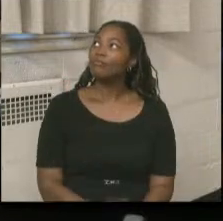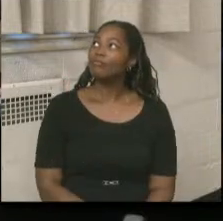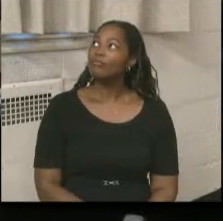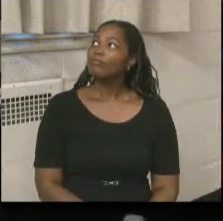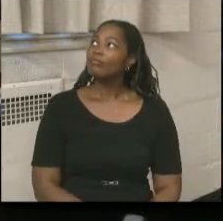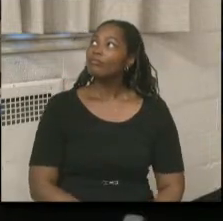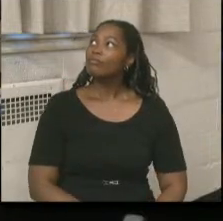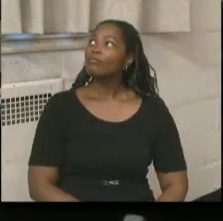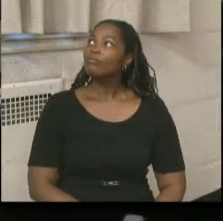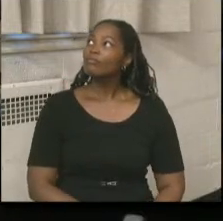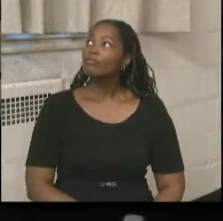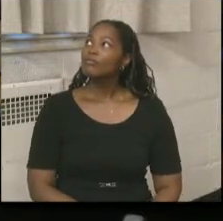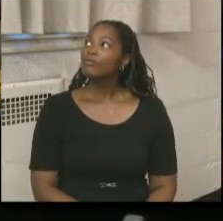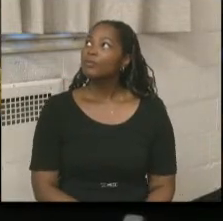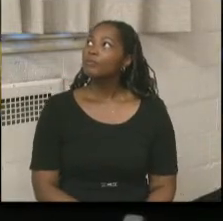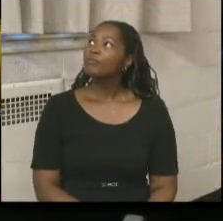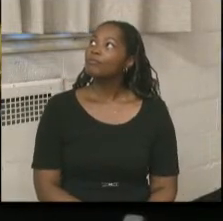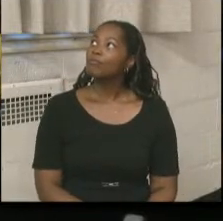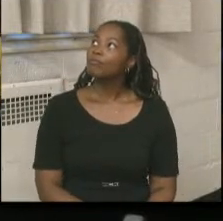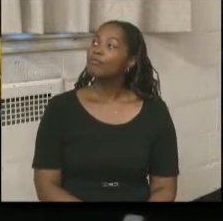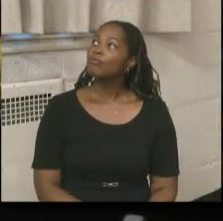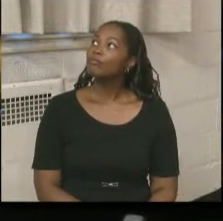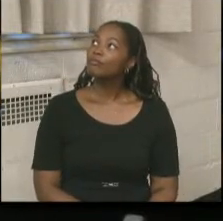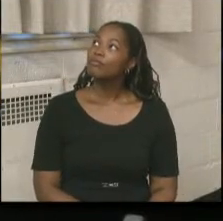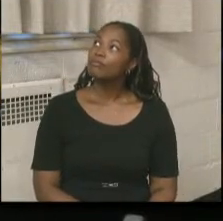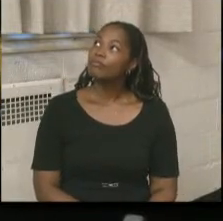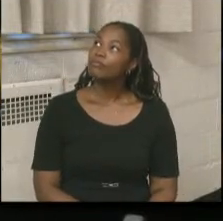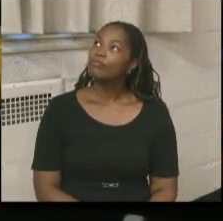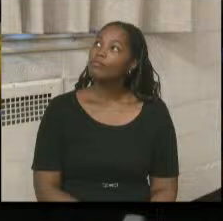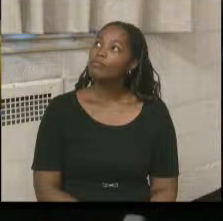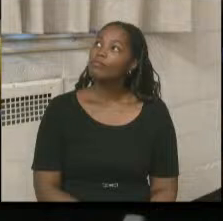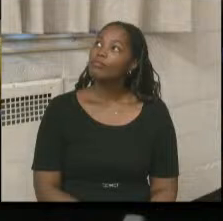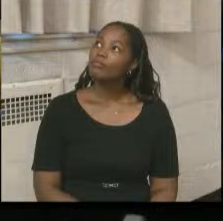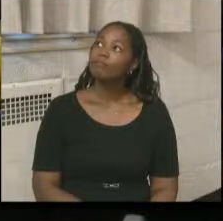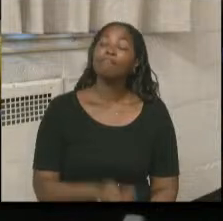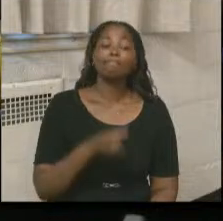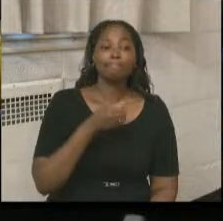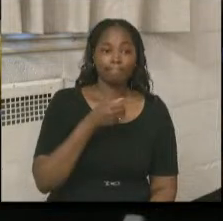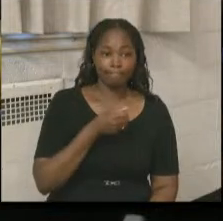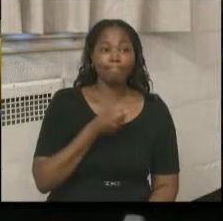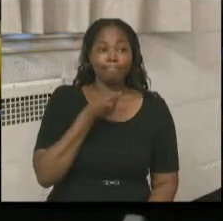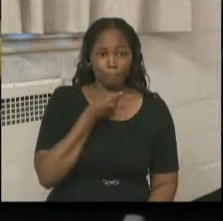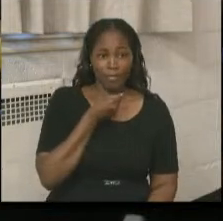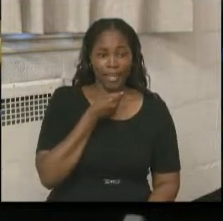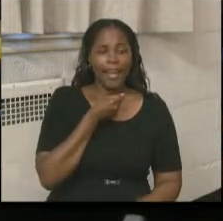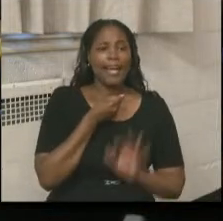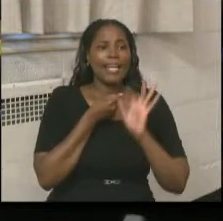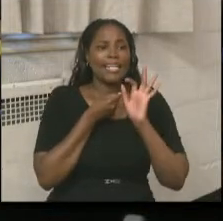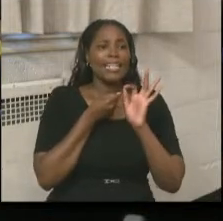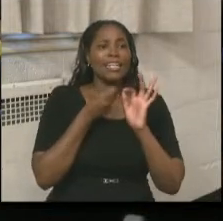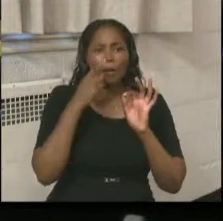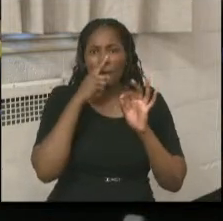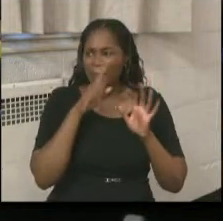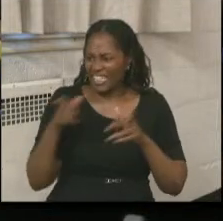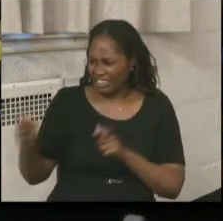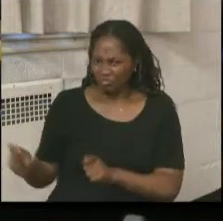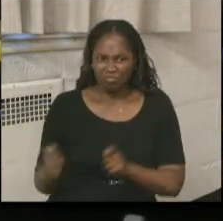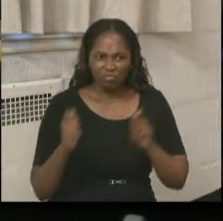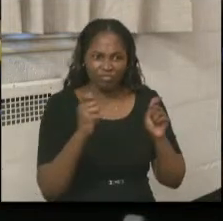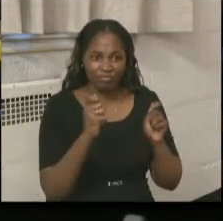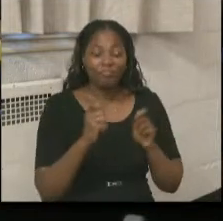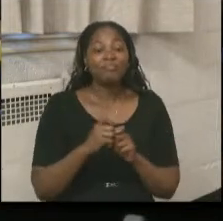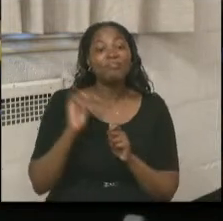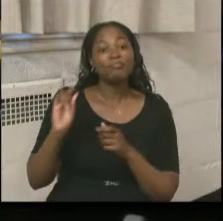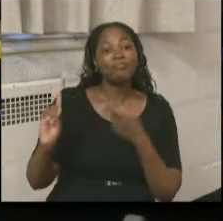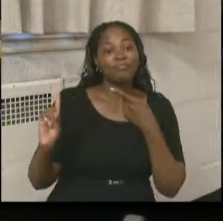Yeah, thank you so much, support. So if you would just hold this up for us. Our student member of the board joined us